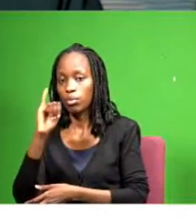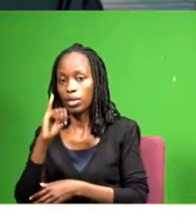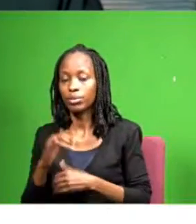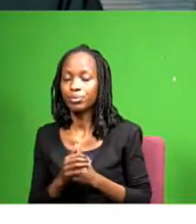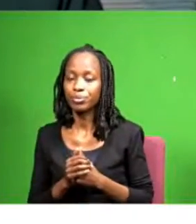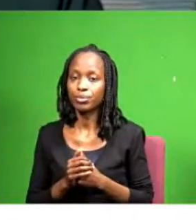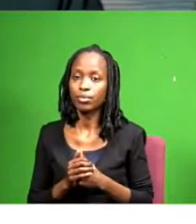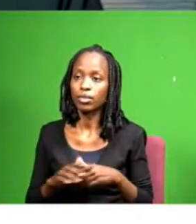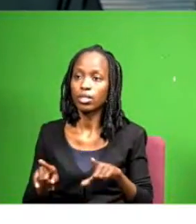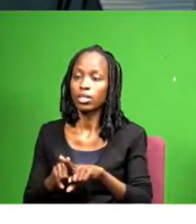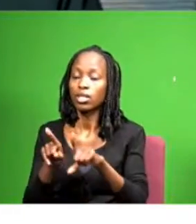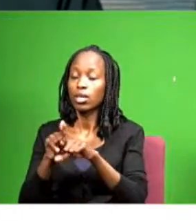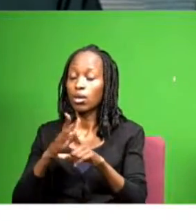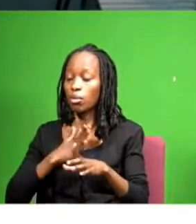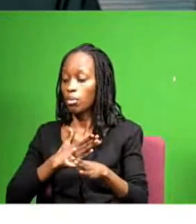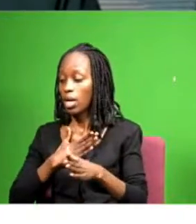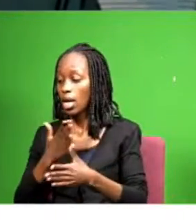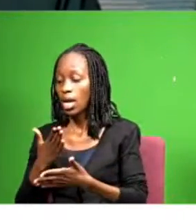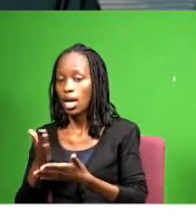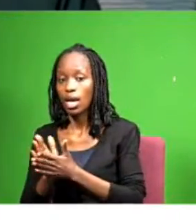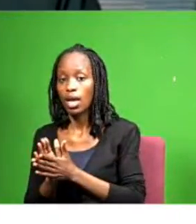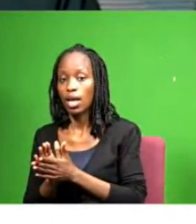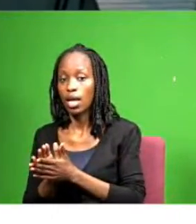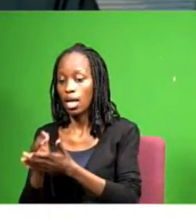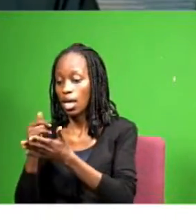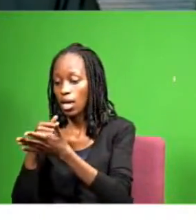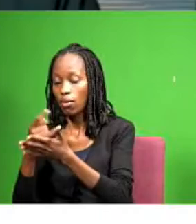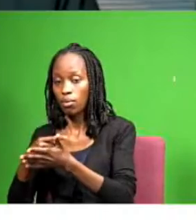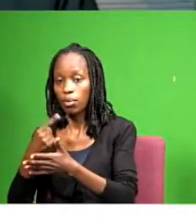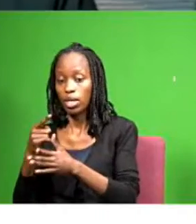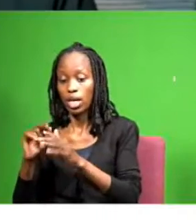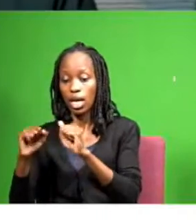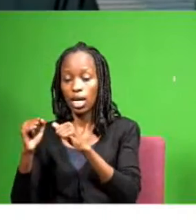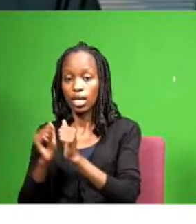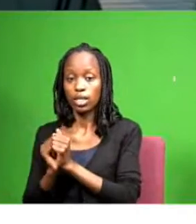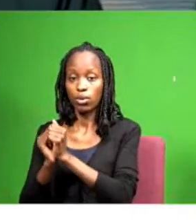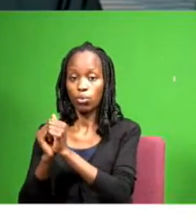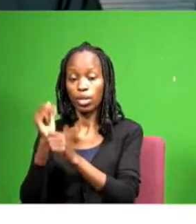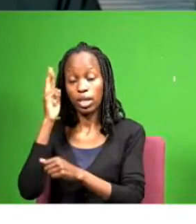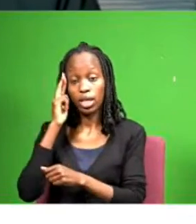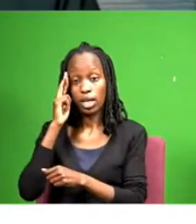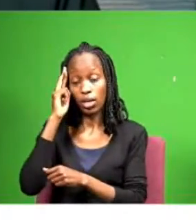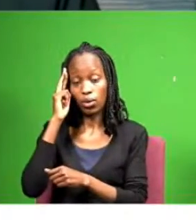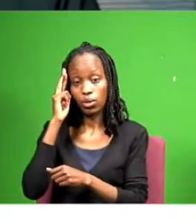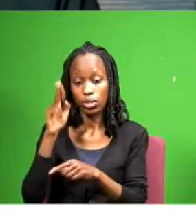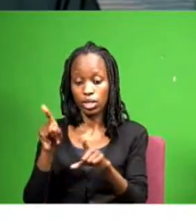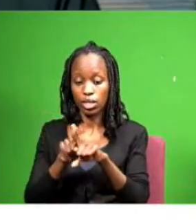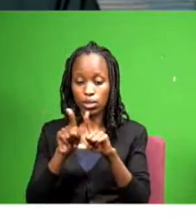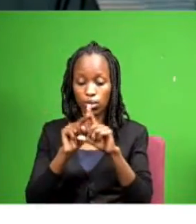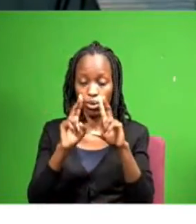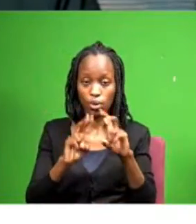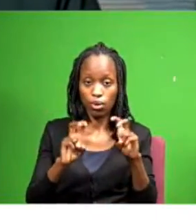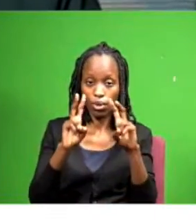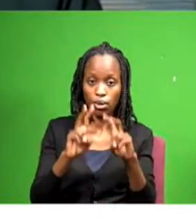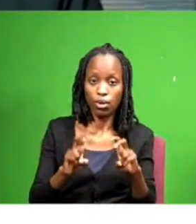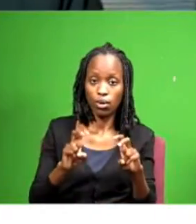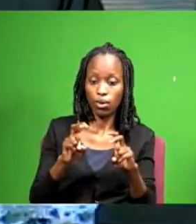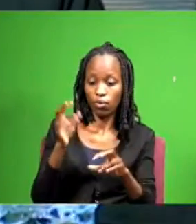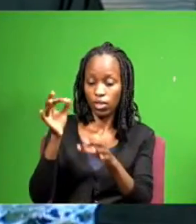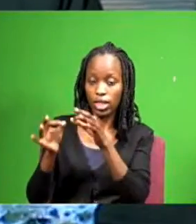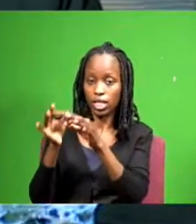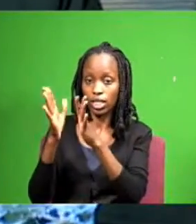I associate myself and I agree entirely with the reasoning and the assessment of the